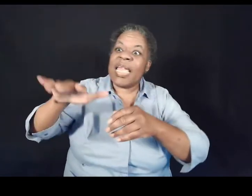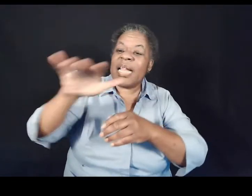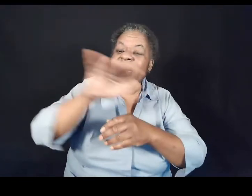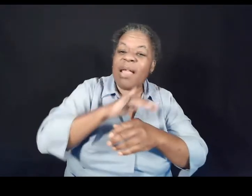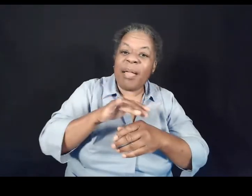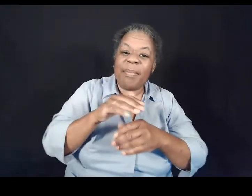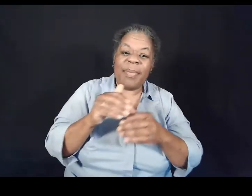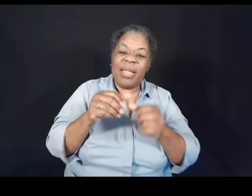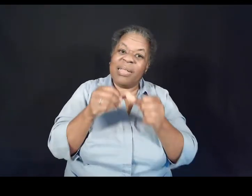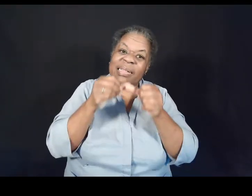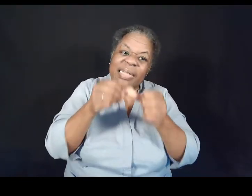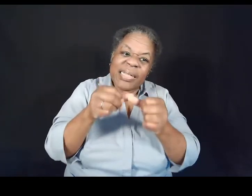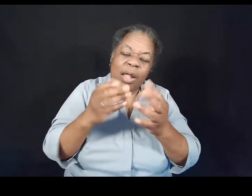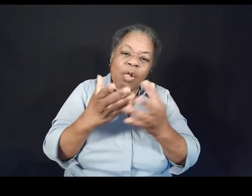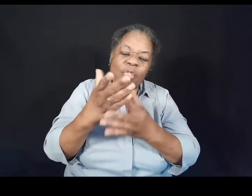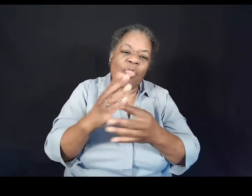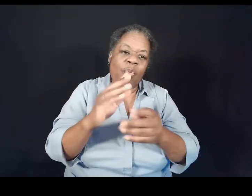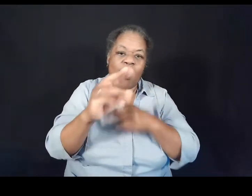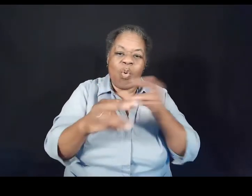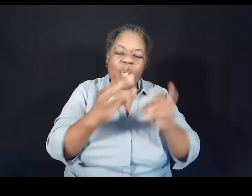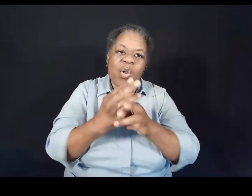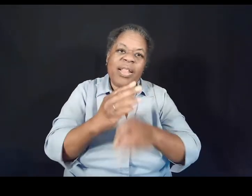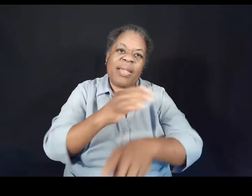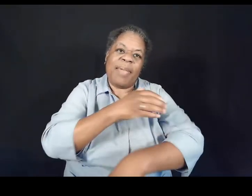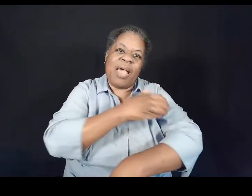powers and methods.